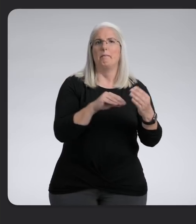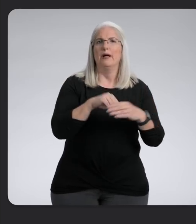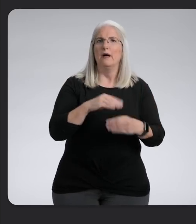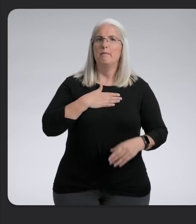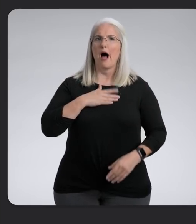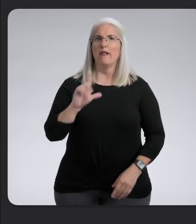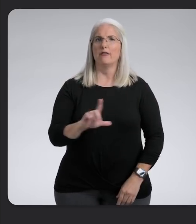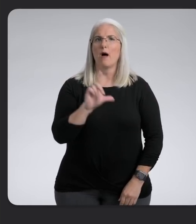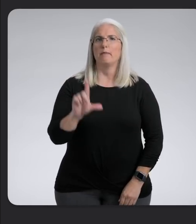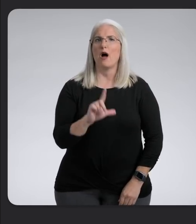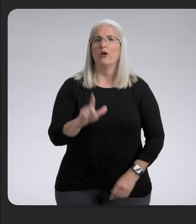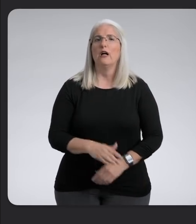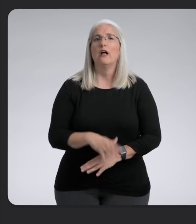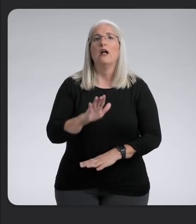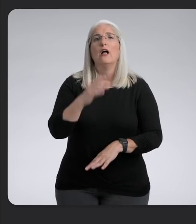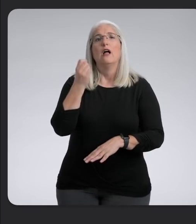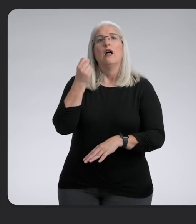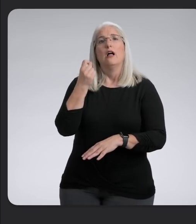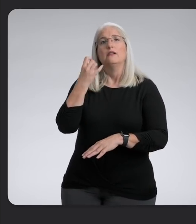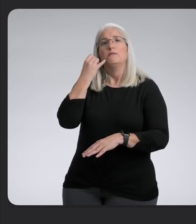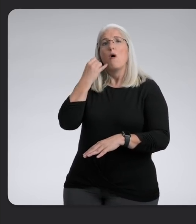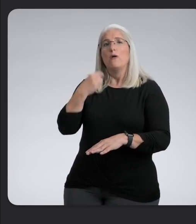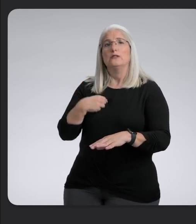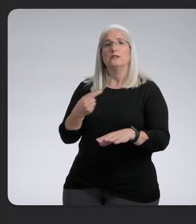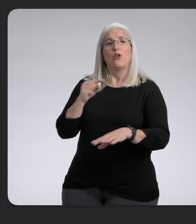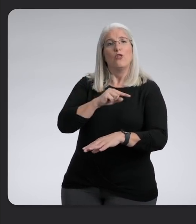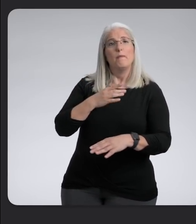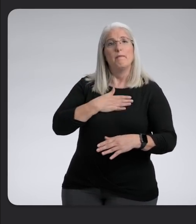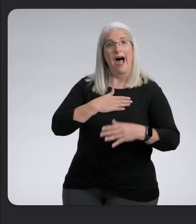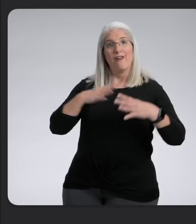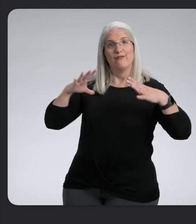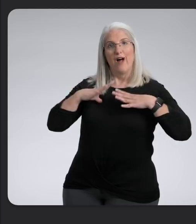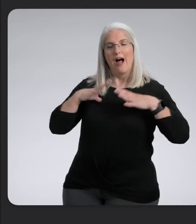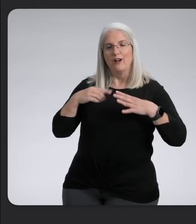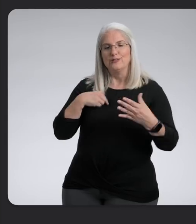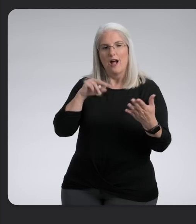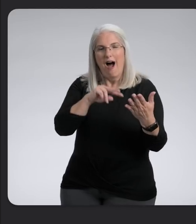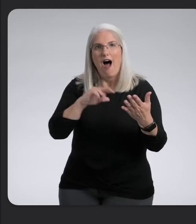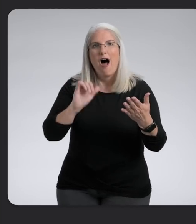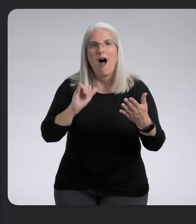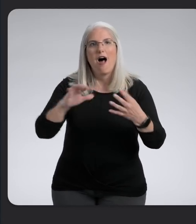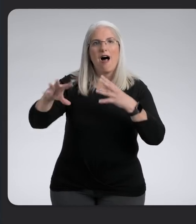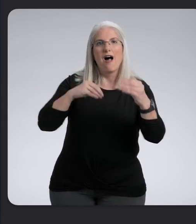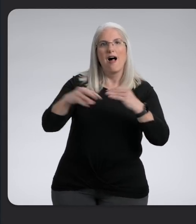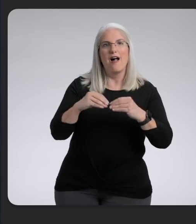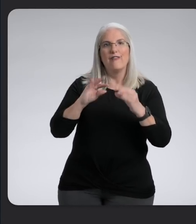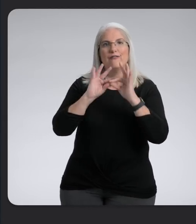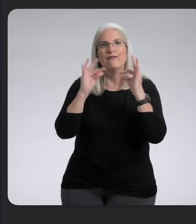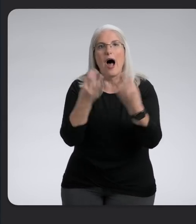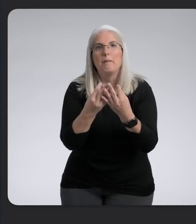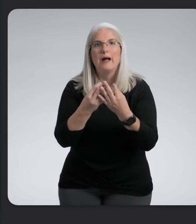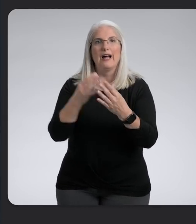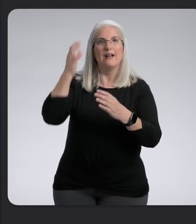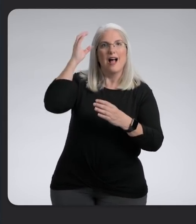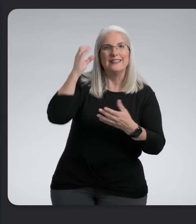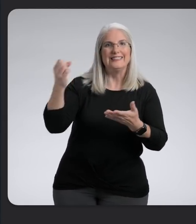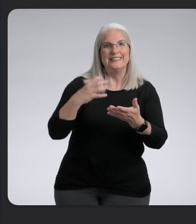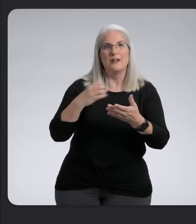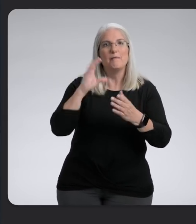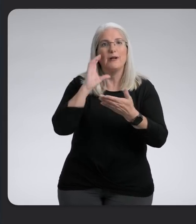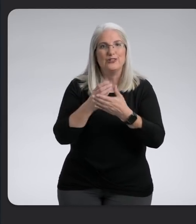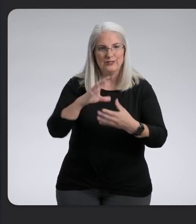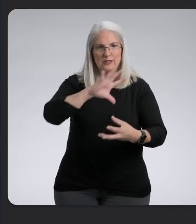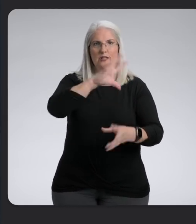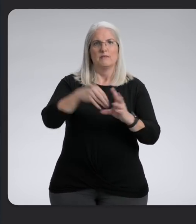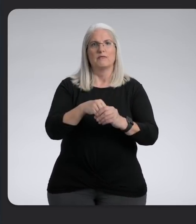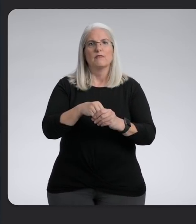and drill in, you can see all the great photos my cousins sent are right here with the ones I took, making my collection so much more complete